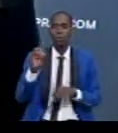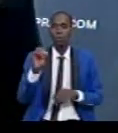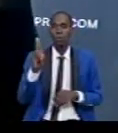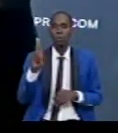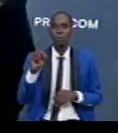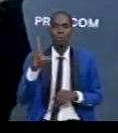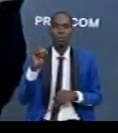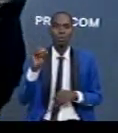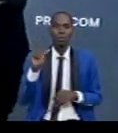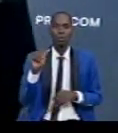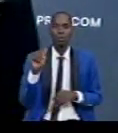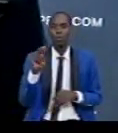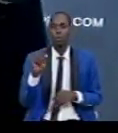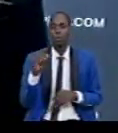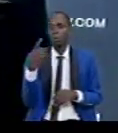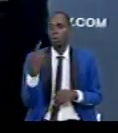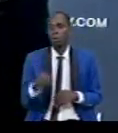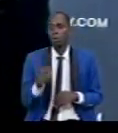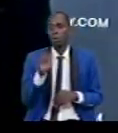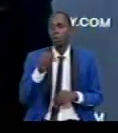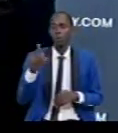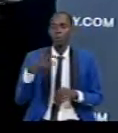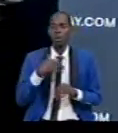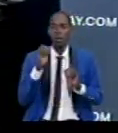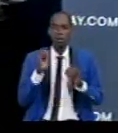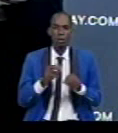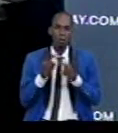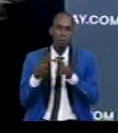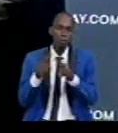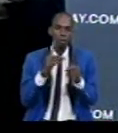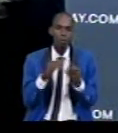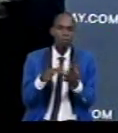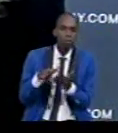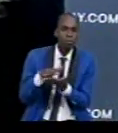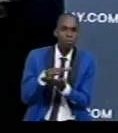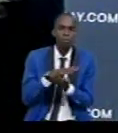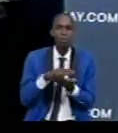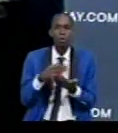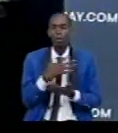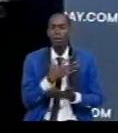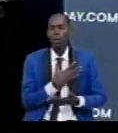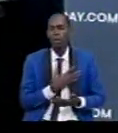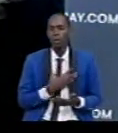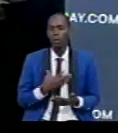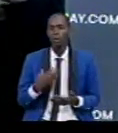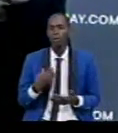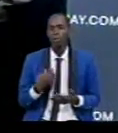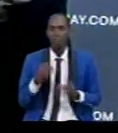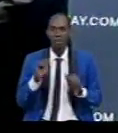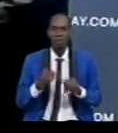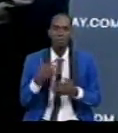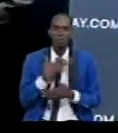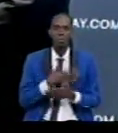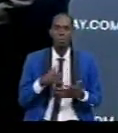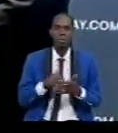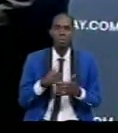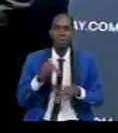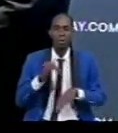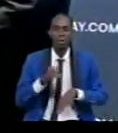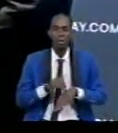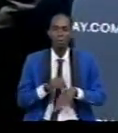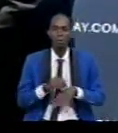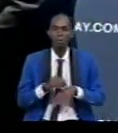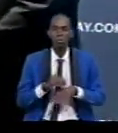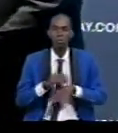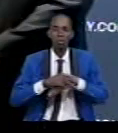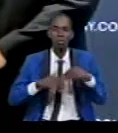website, and then they can watch these videos that will impact their life. They can subscribe to all these different channels, including GCK.